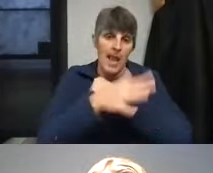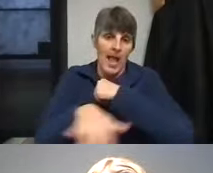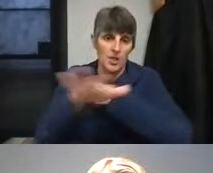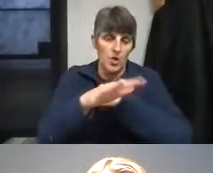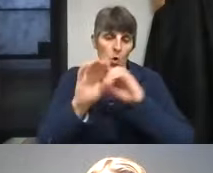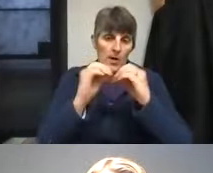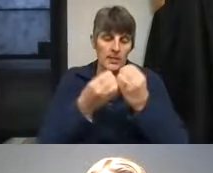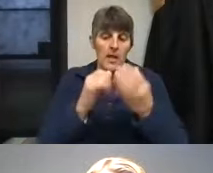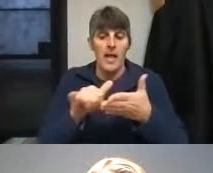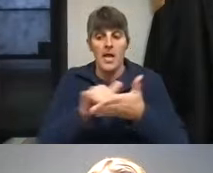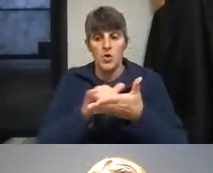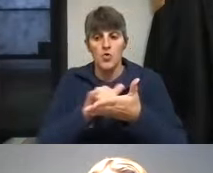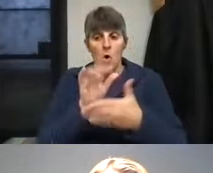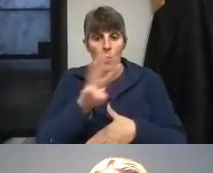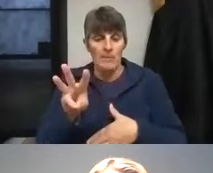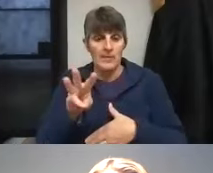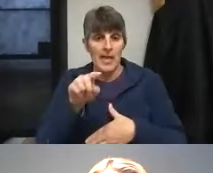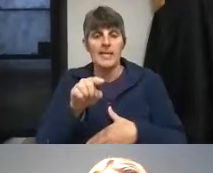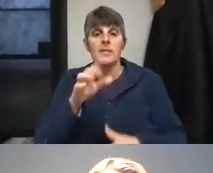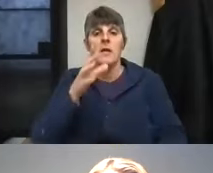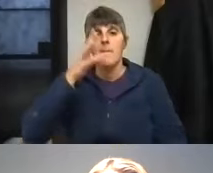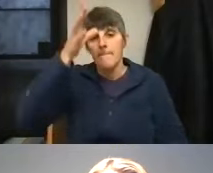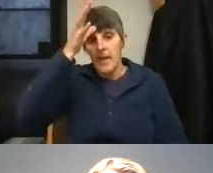New York website is